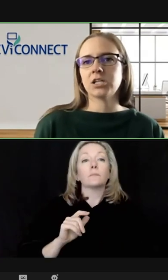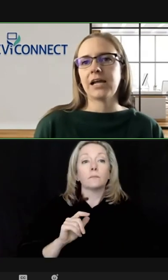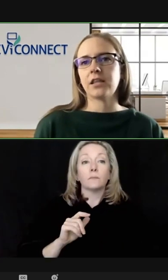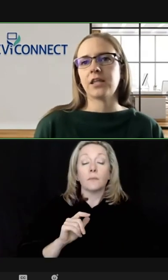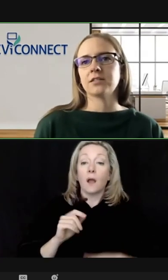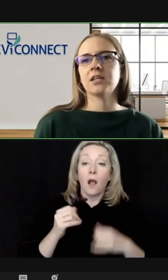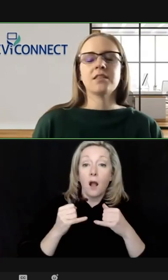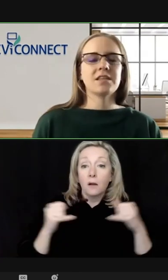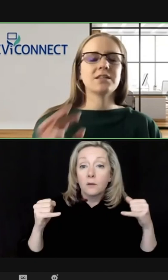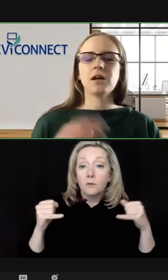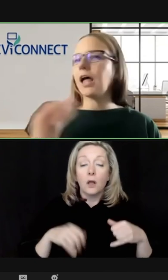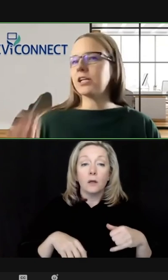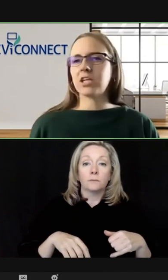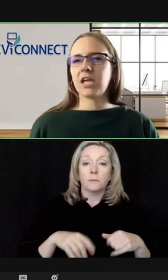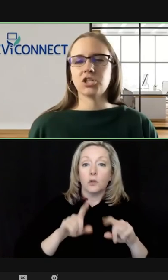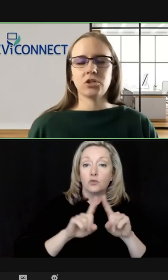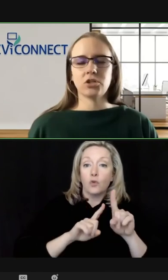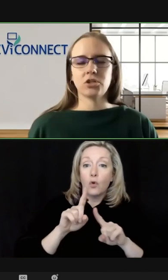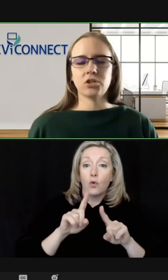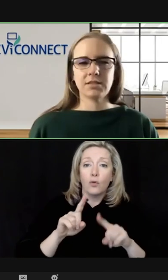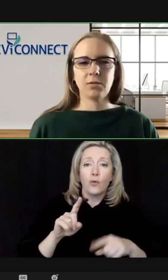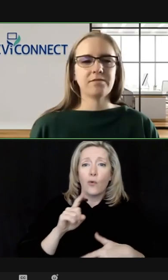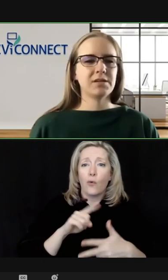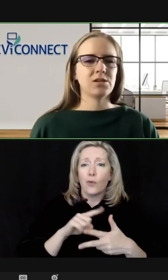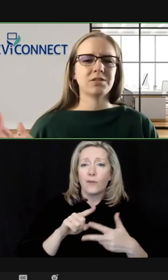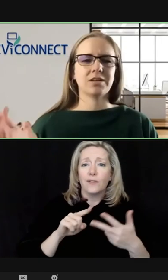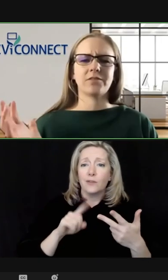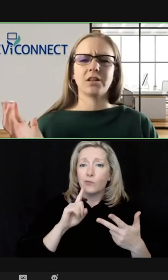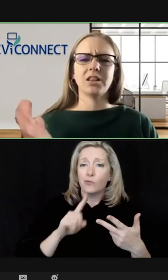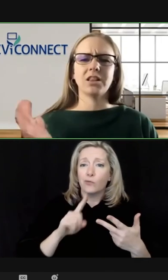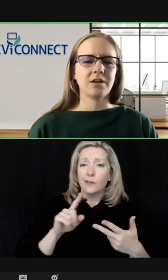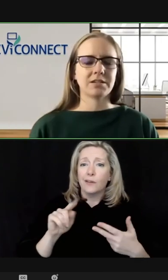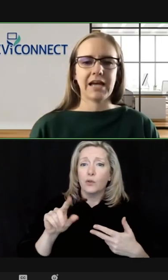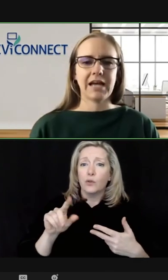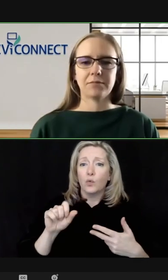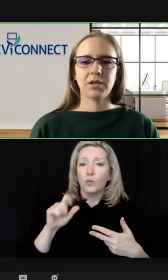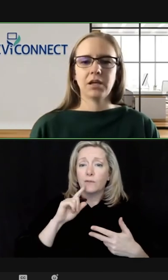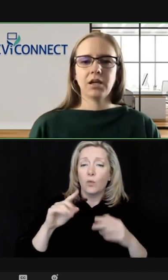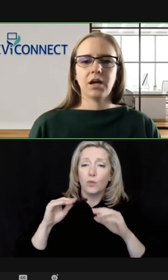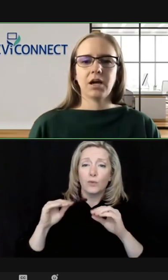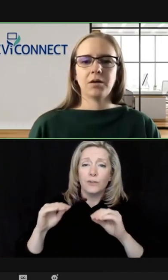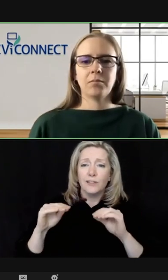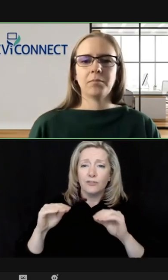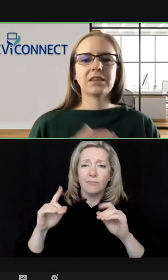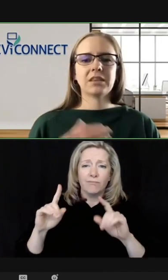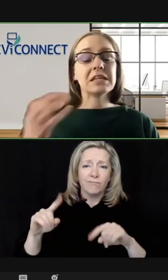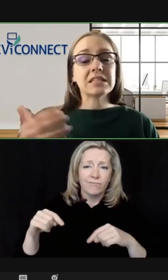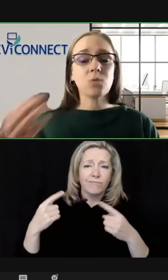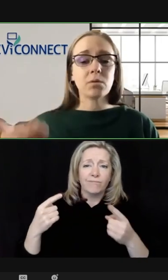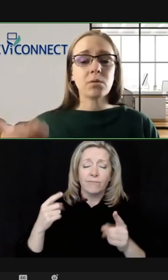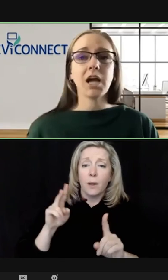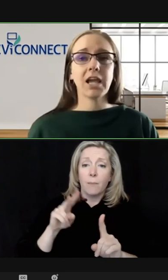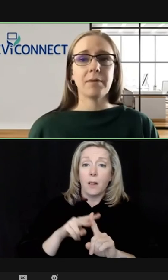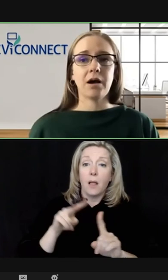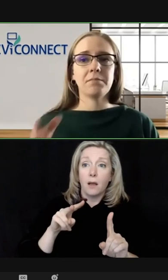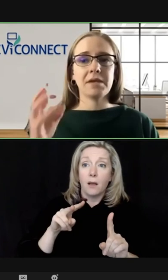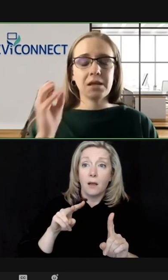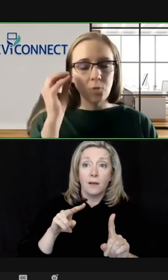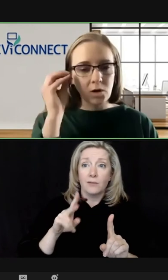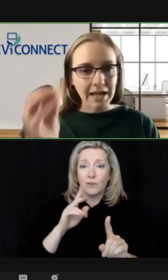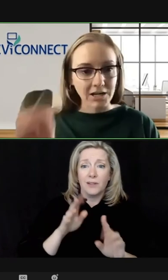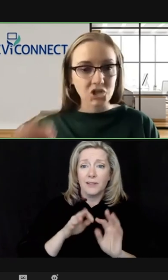can underline things. These are all educational tools that we've been using for a long time. But this is what we're